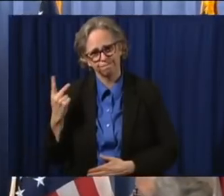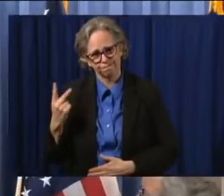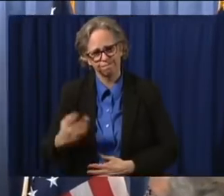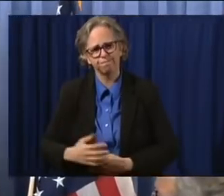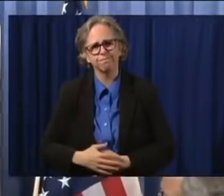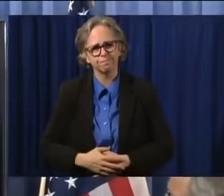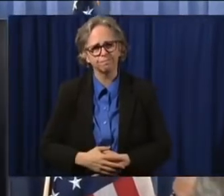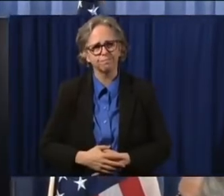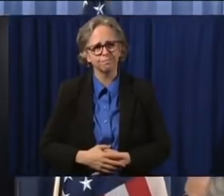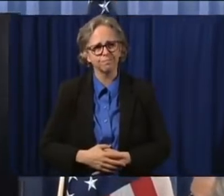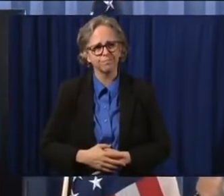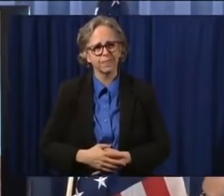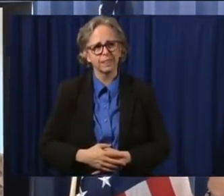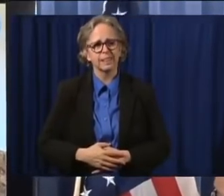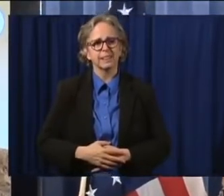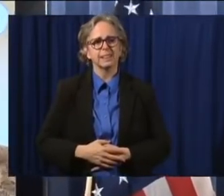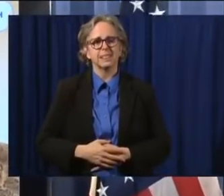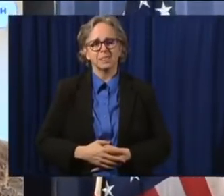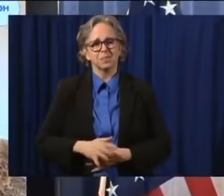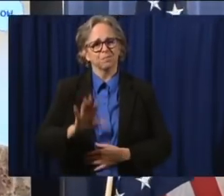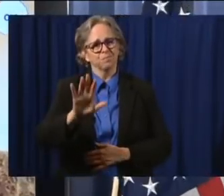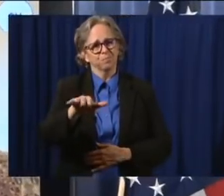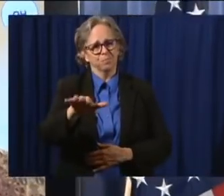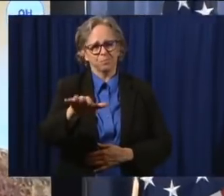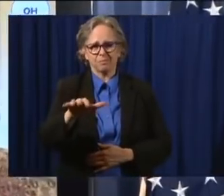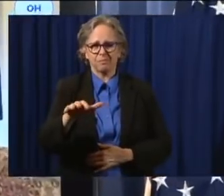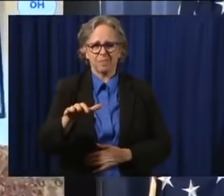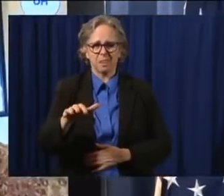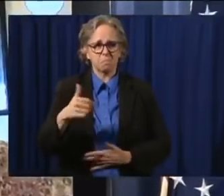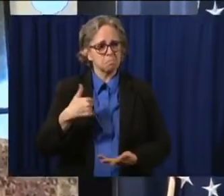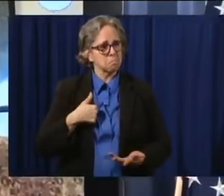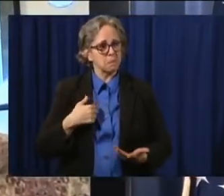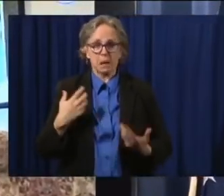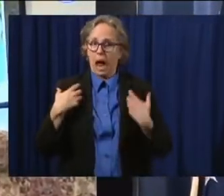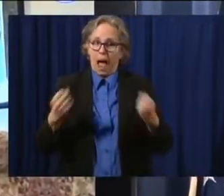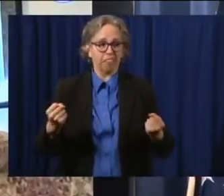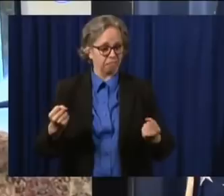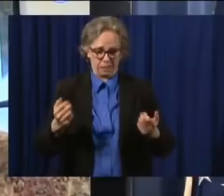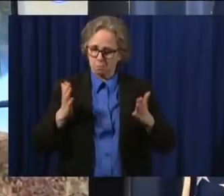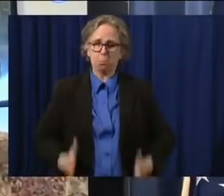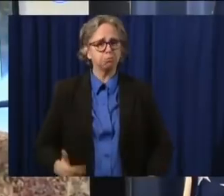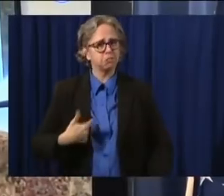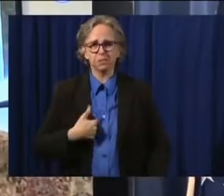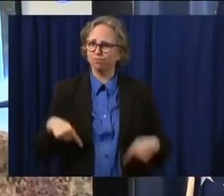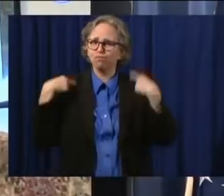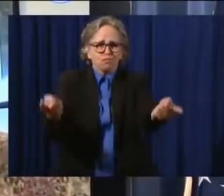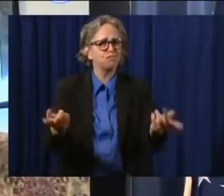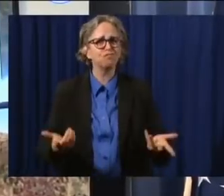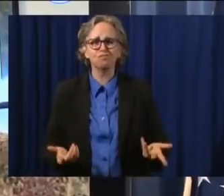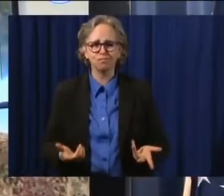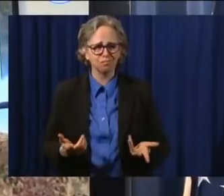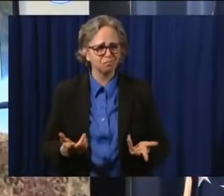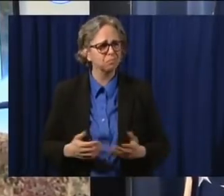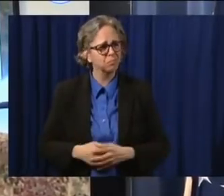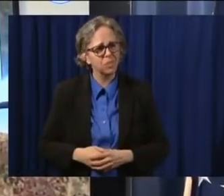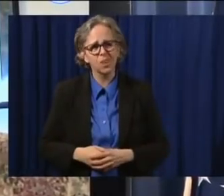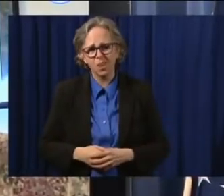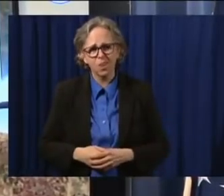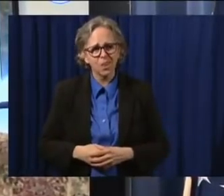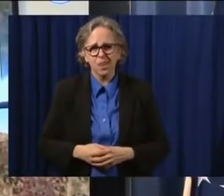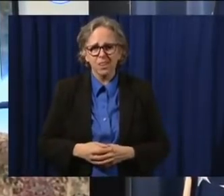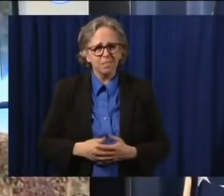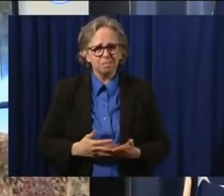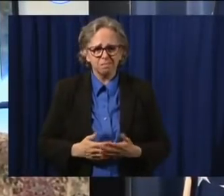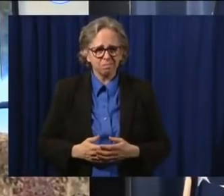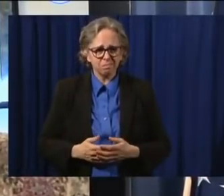Like you said, I was a pretty healthy person for 63. I ran in the woods with my